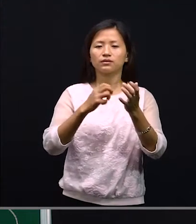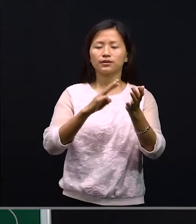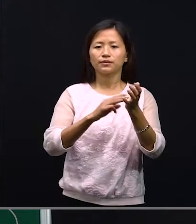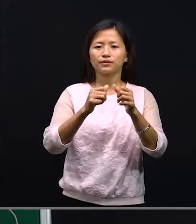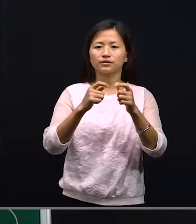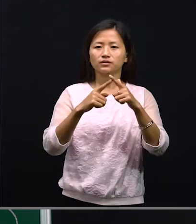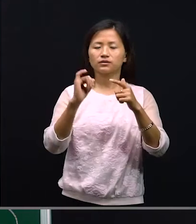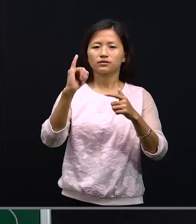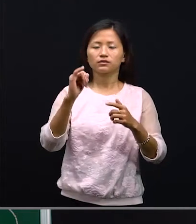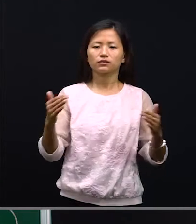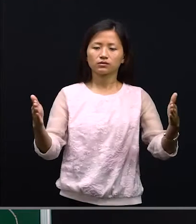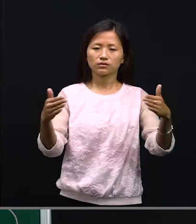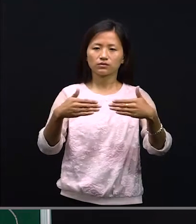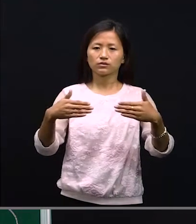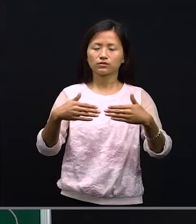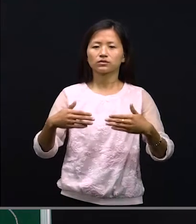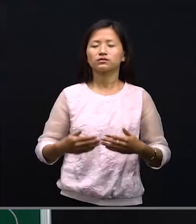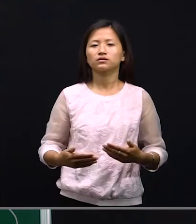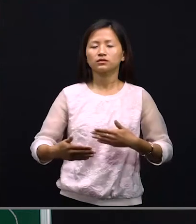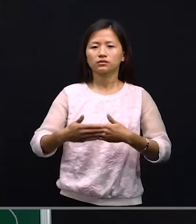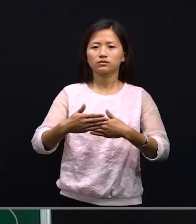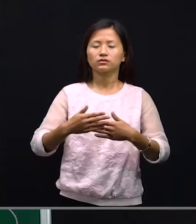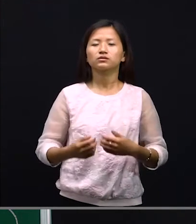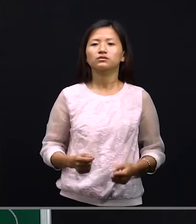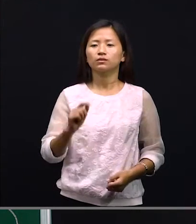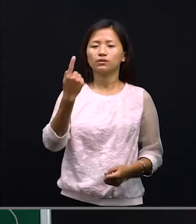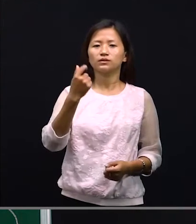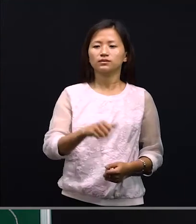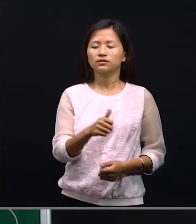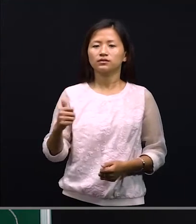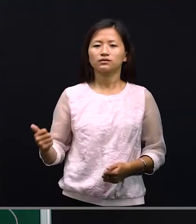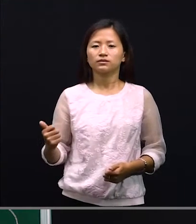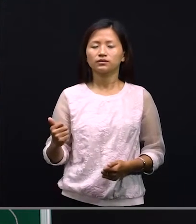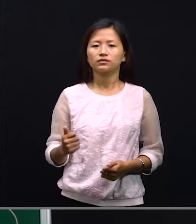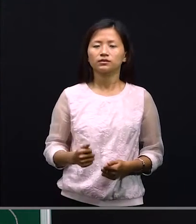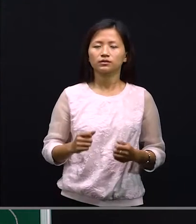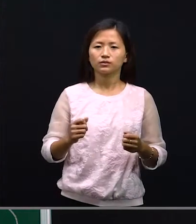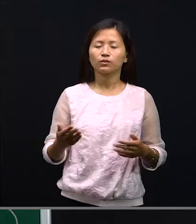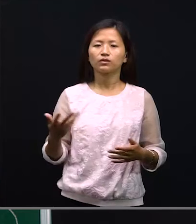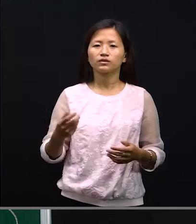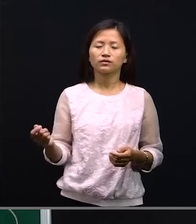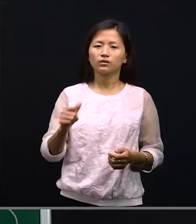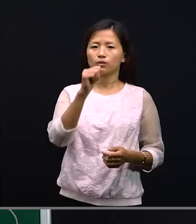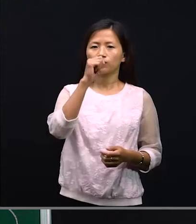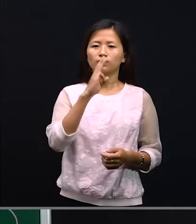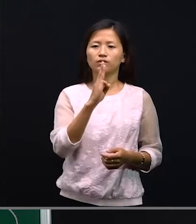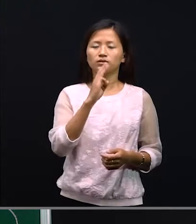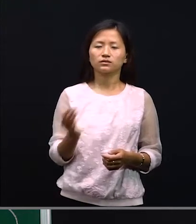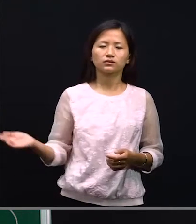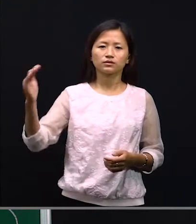are very close to one another. Okay, so whatever water comes towards this Likimro River, it is connected